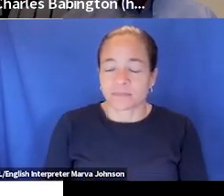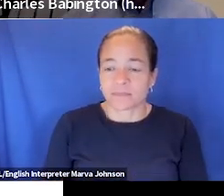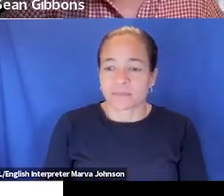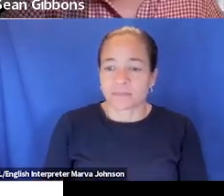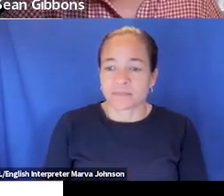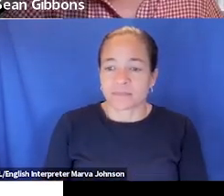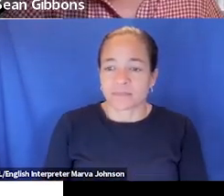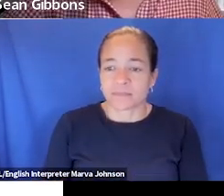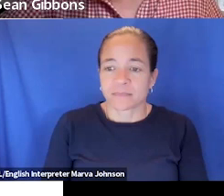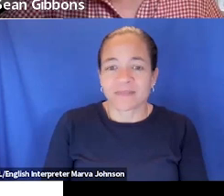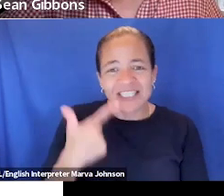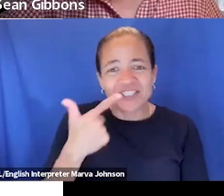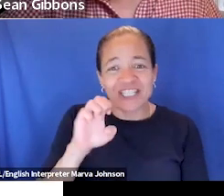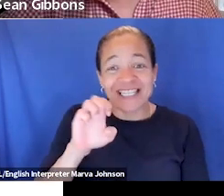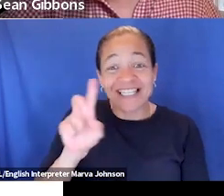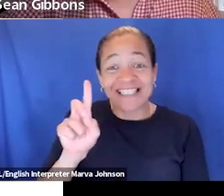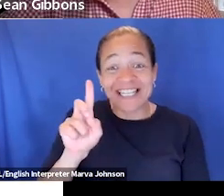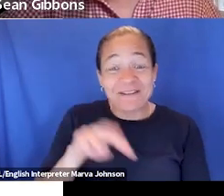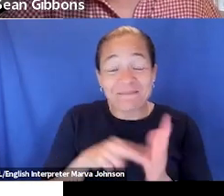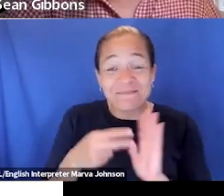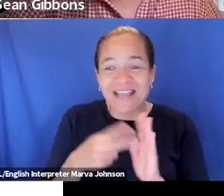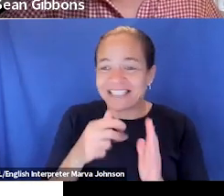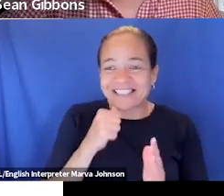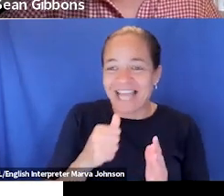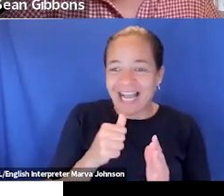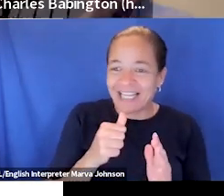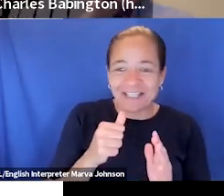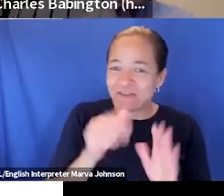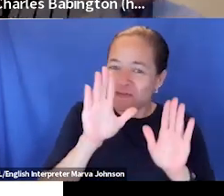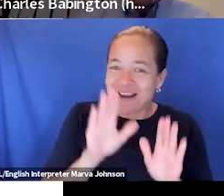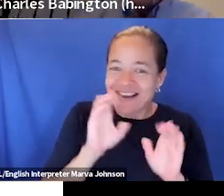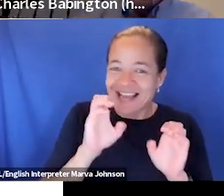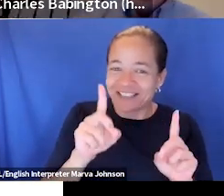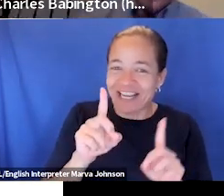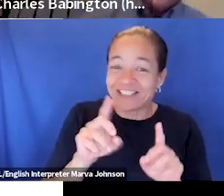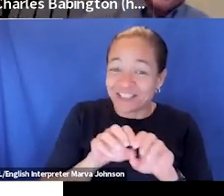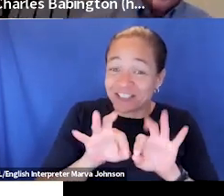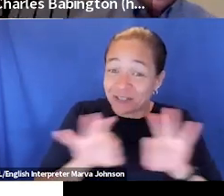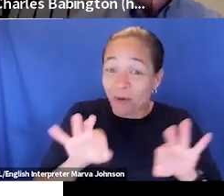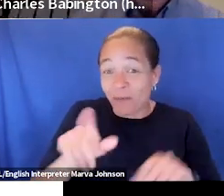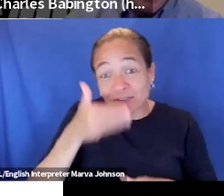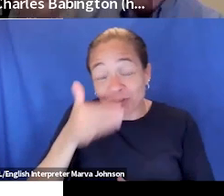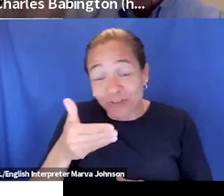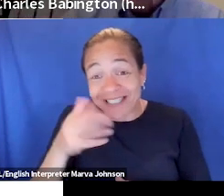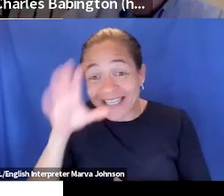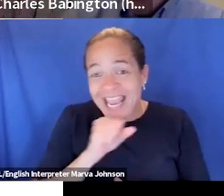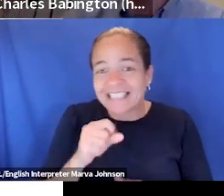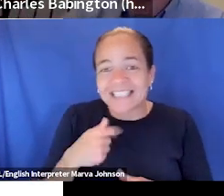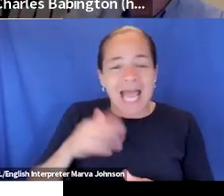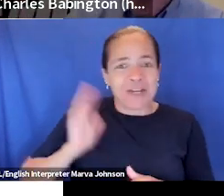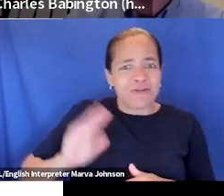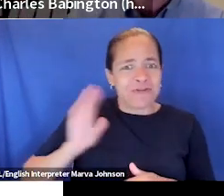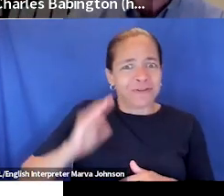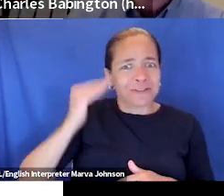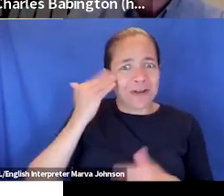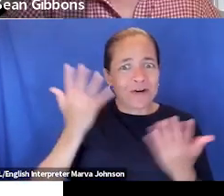GED. What does GED mean? Because it's not great education diploma, which is a good guess. I used to know. Now I'd have to look it